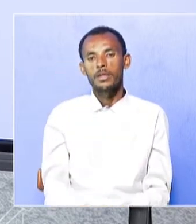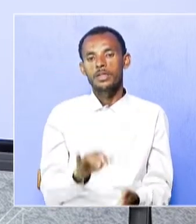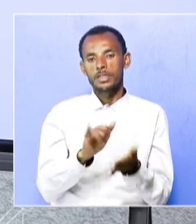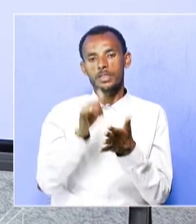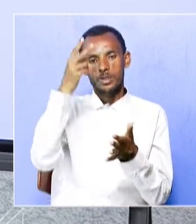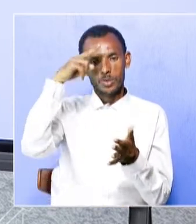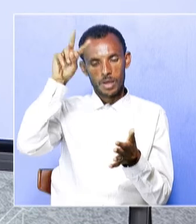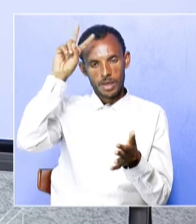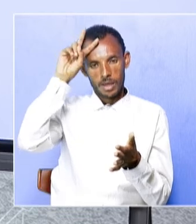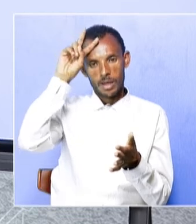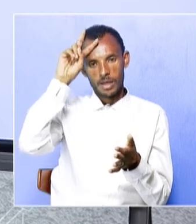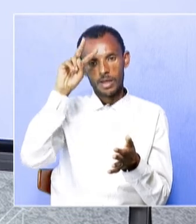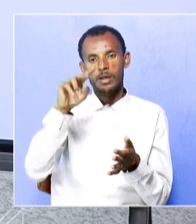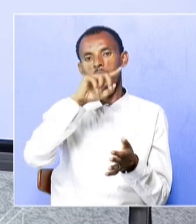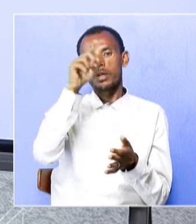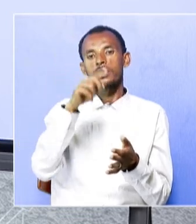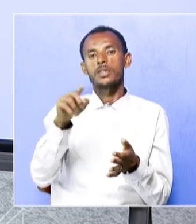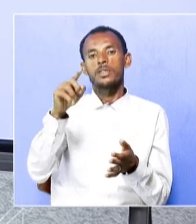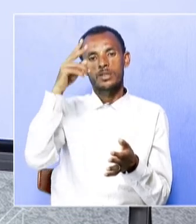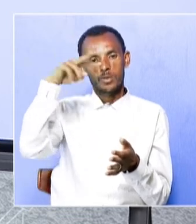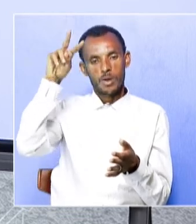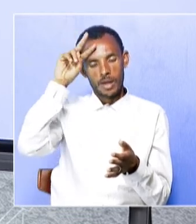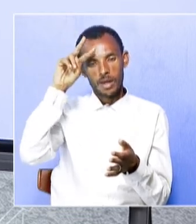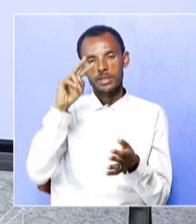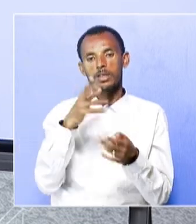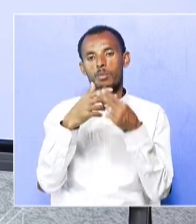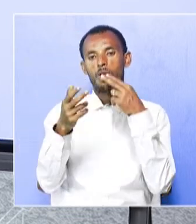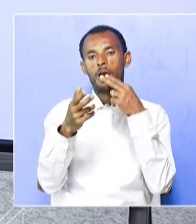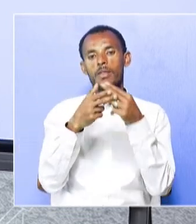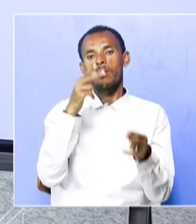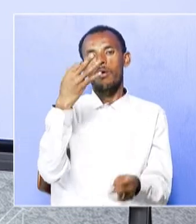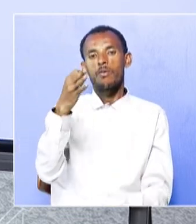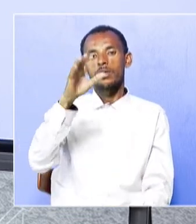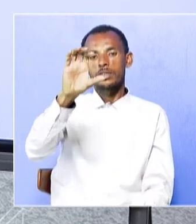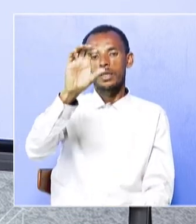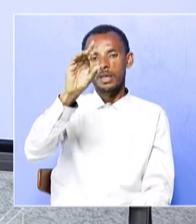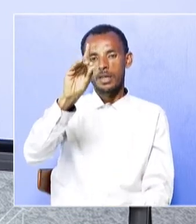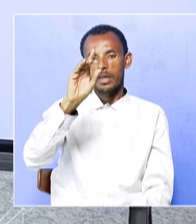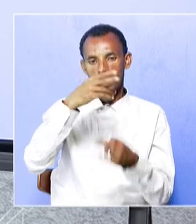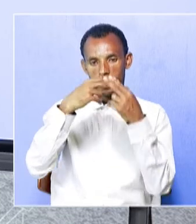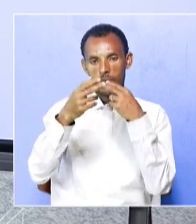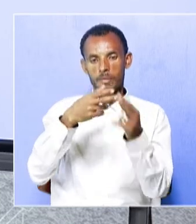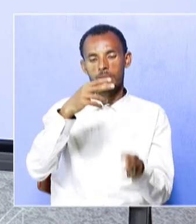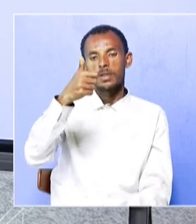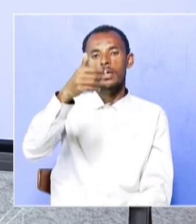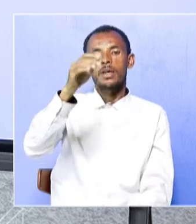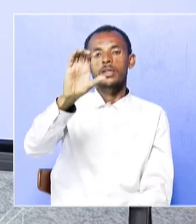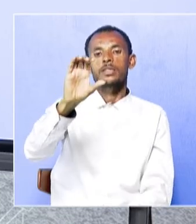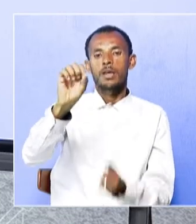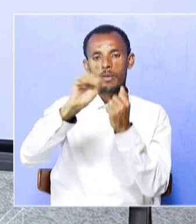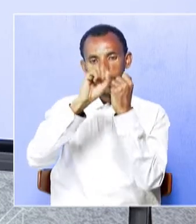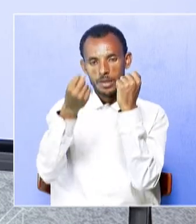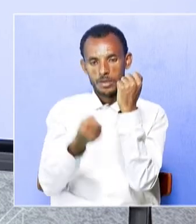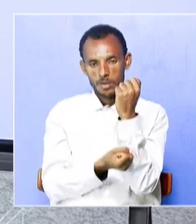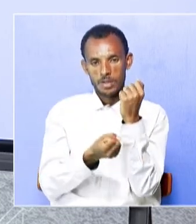square or Z square is the product of CD times AC based on this